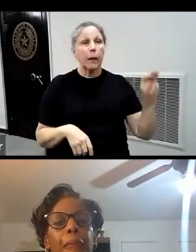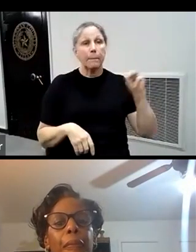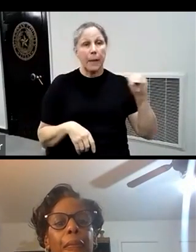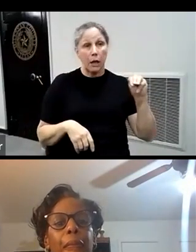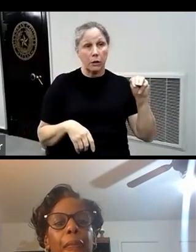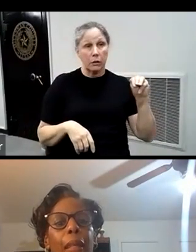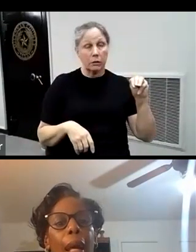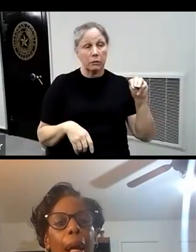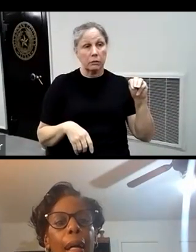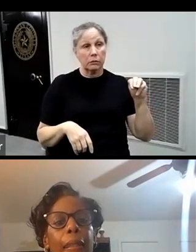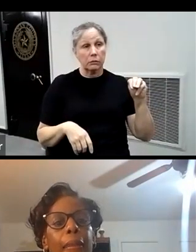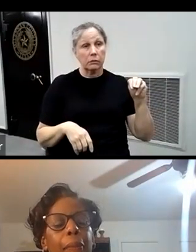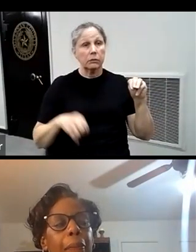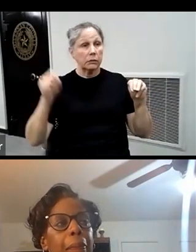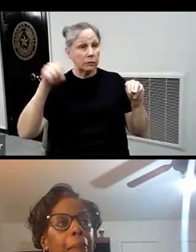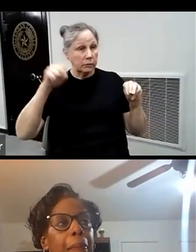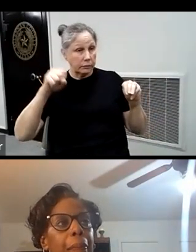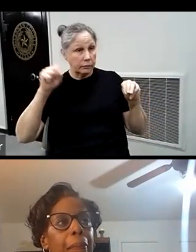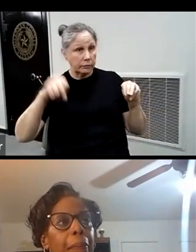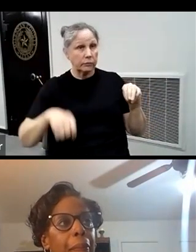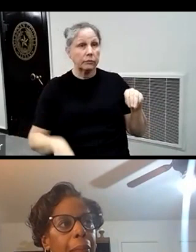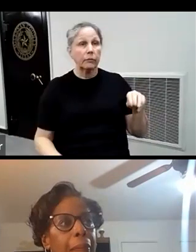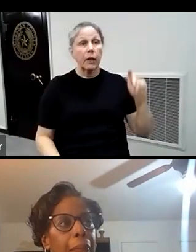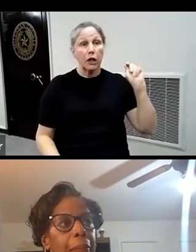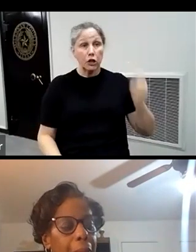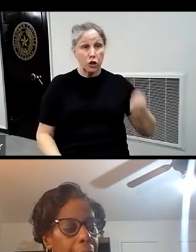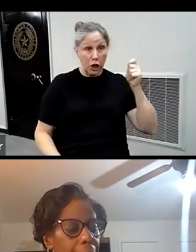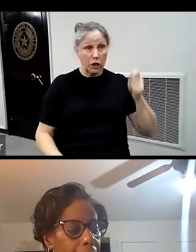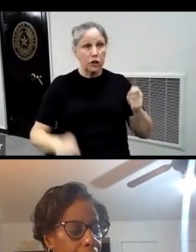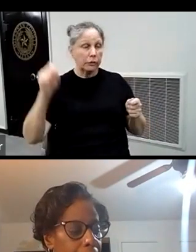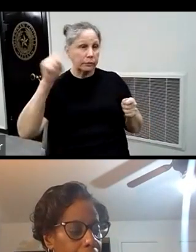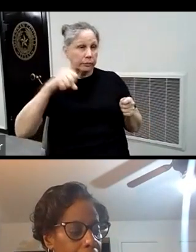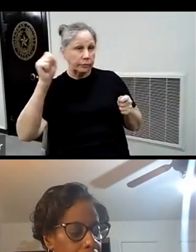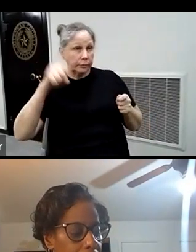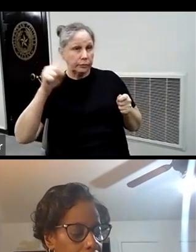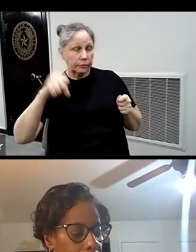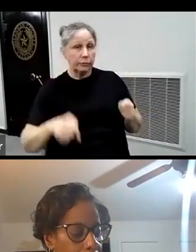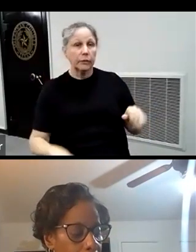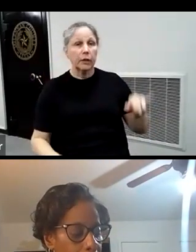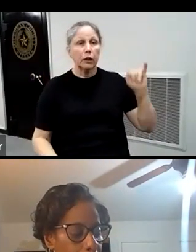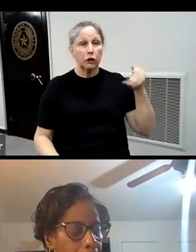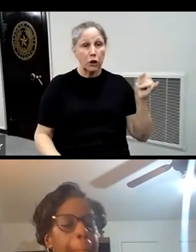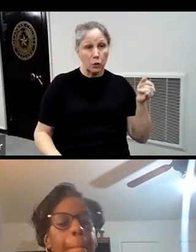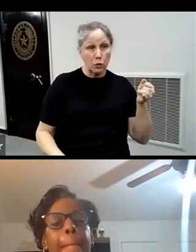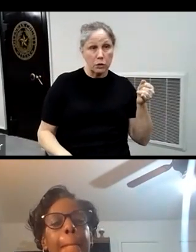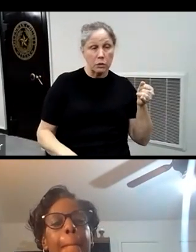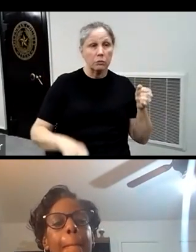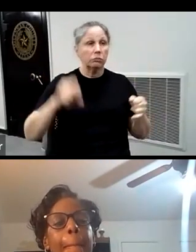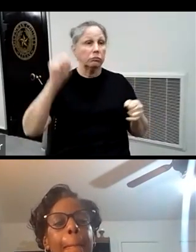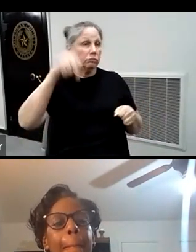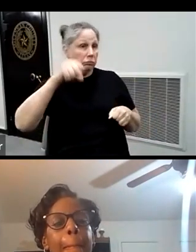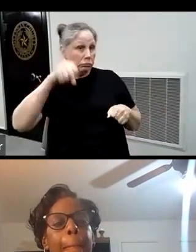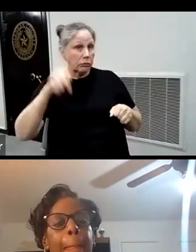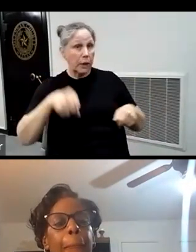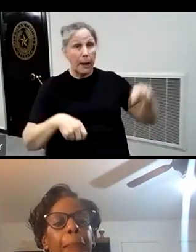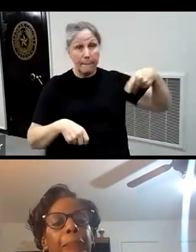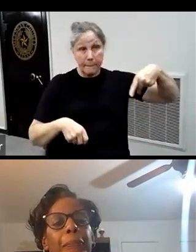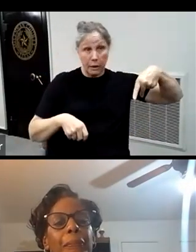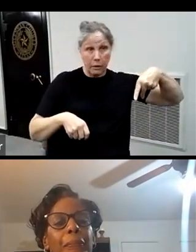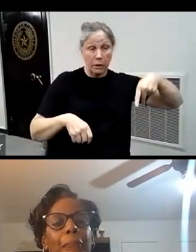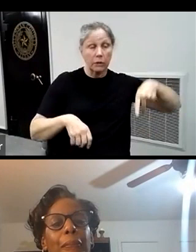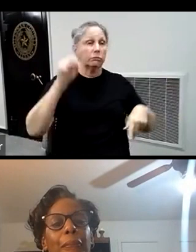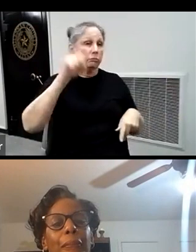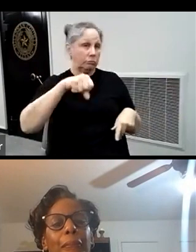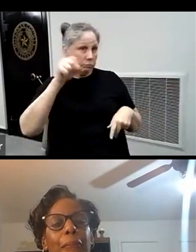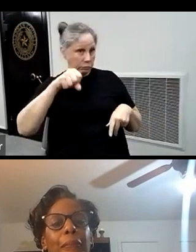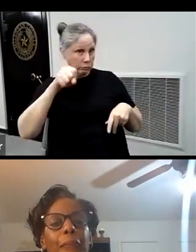Miller, Aye. Judge Felton, Aye. Commissioner Jones, Aye. Commissioner Perry.